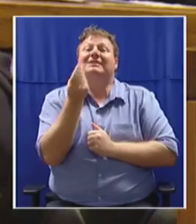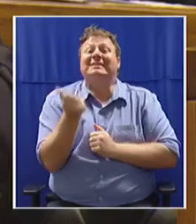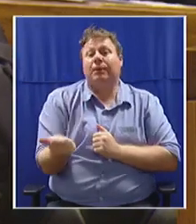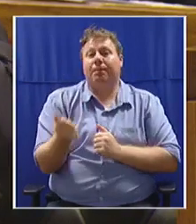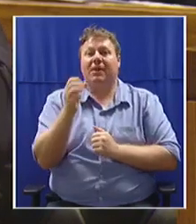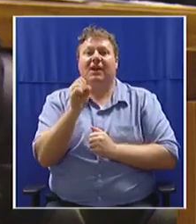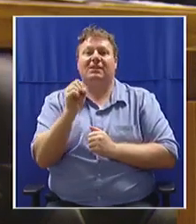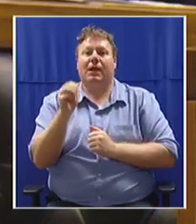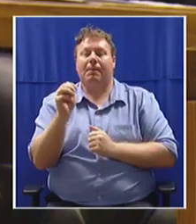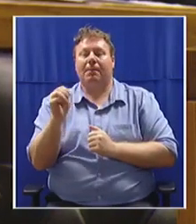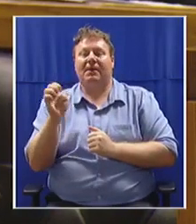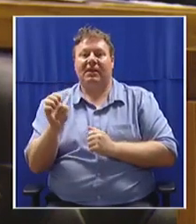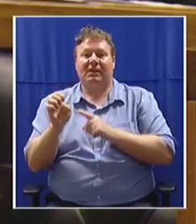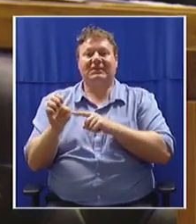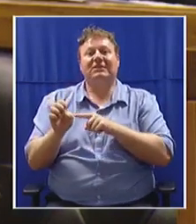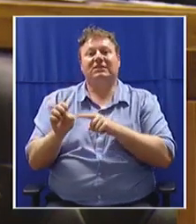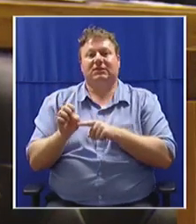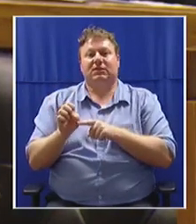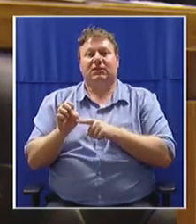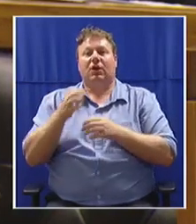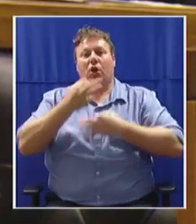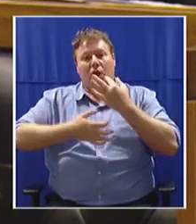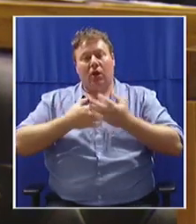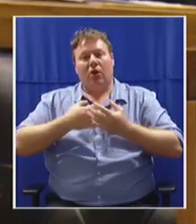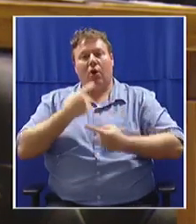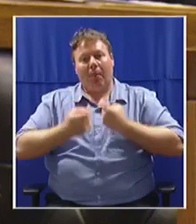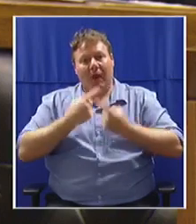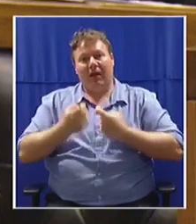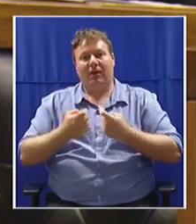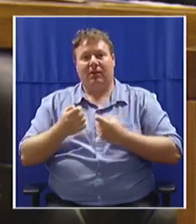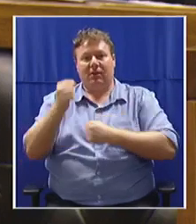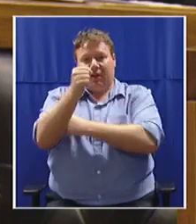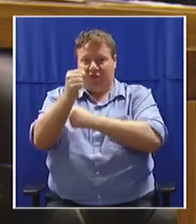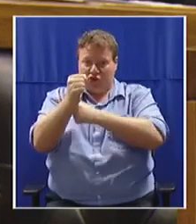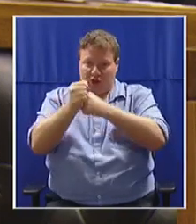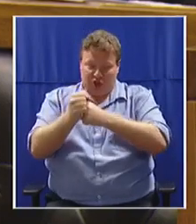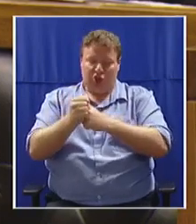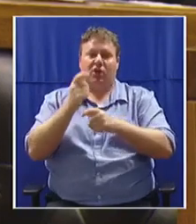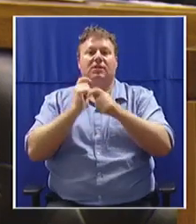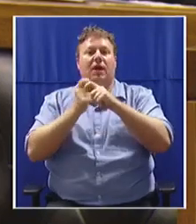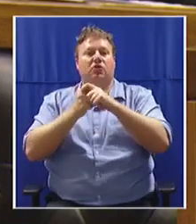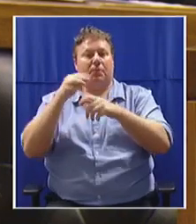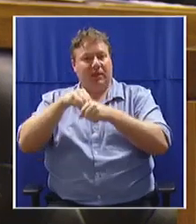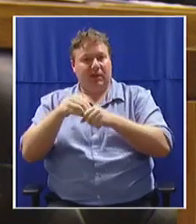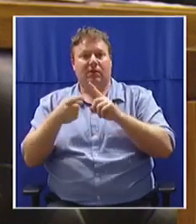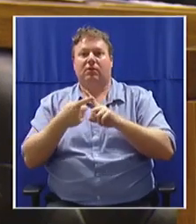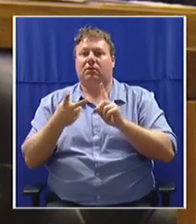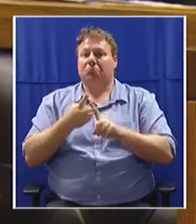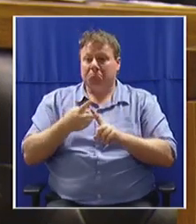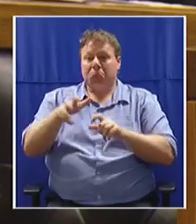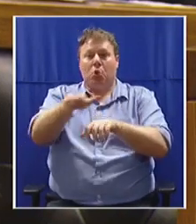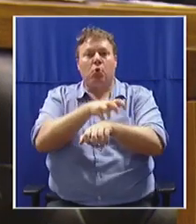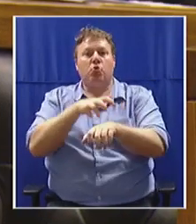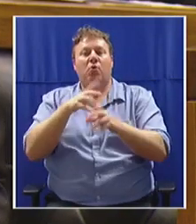complaining about the infrastructure in their township. They are complaining about the infrastructure in the rural